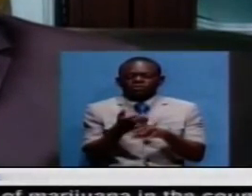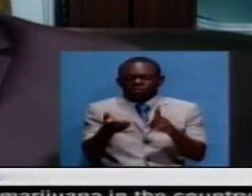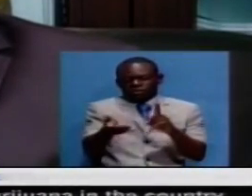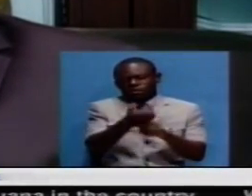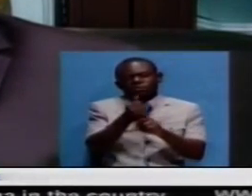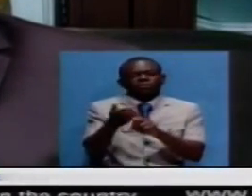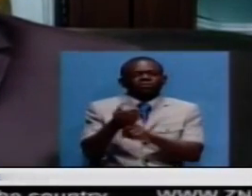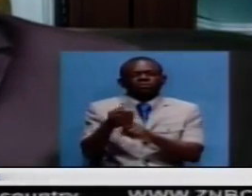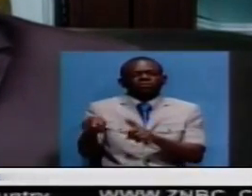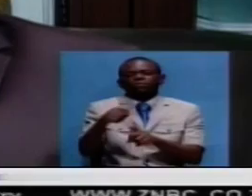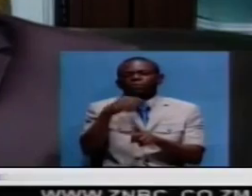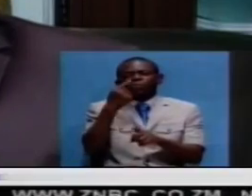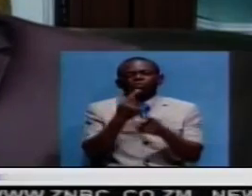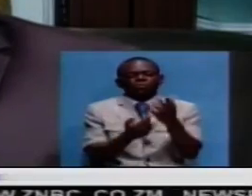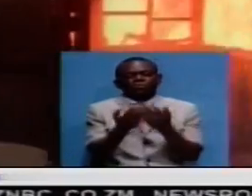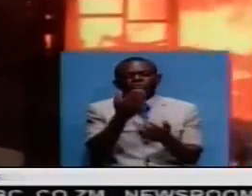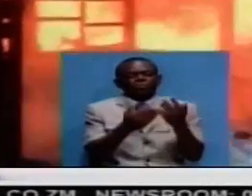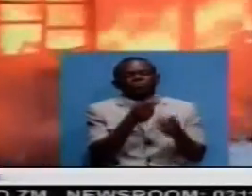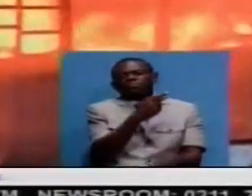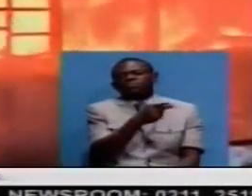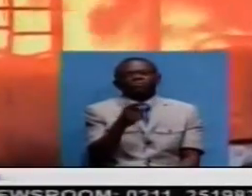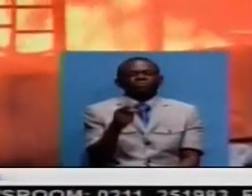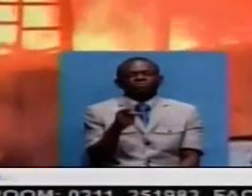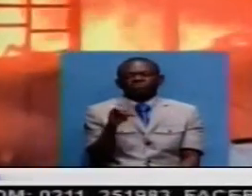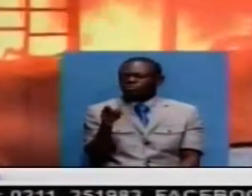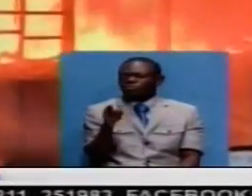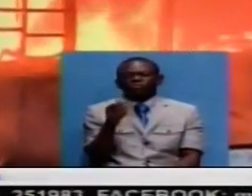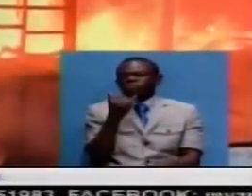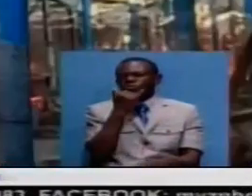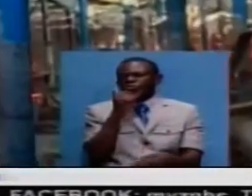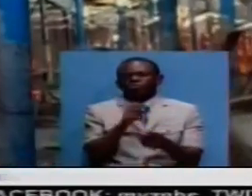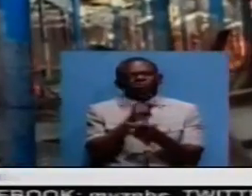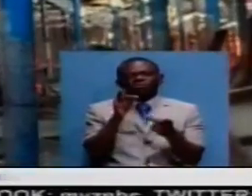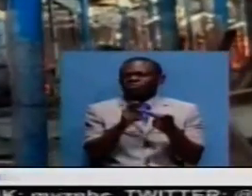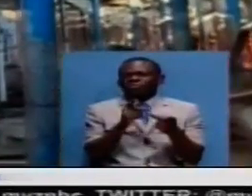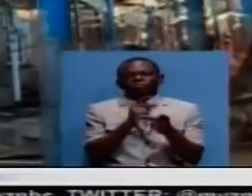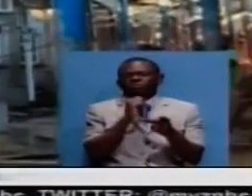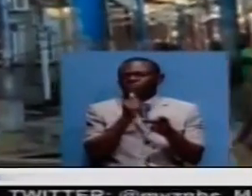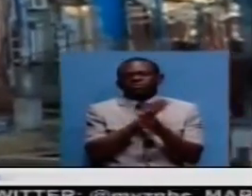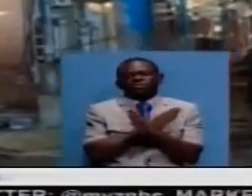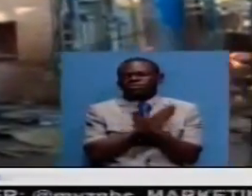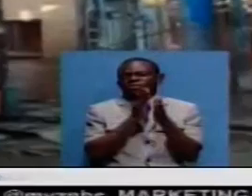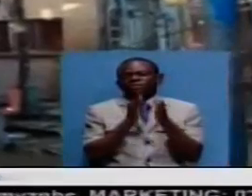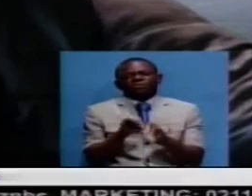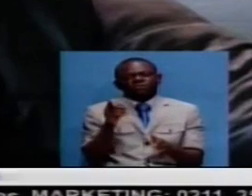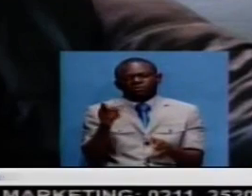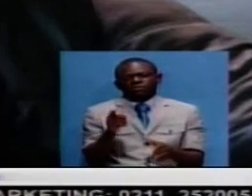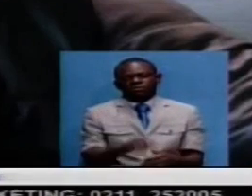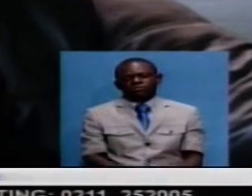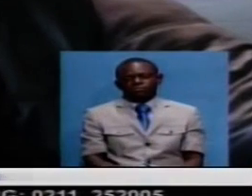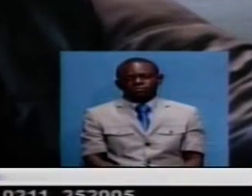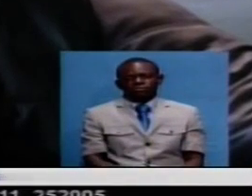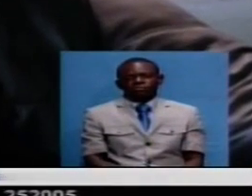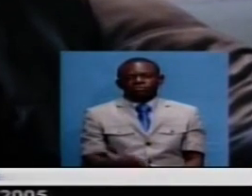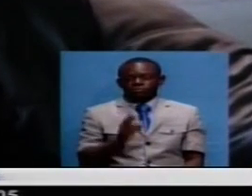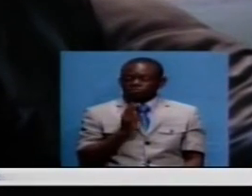to book. This is Zambian, and we can't condone this. We are equally saddened. I think